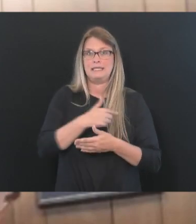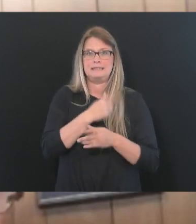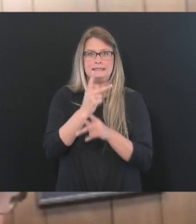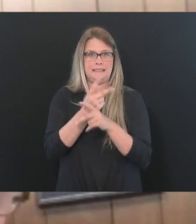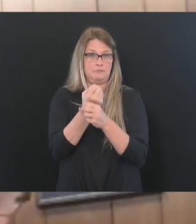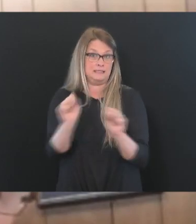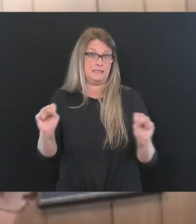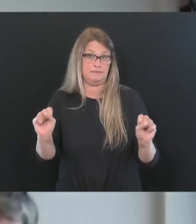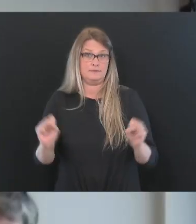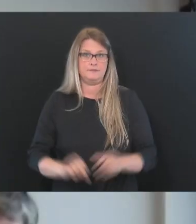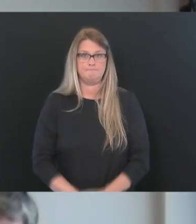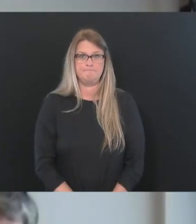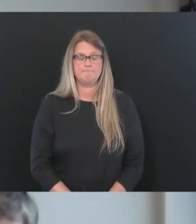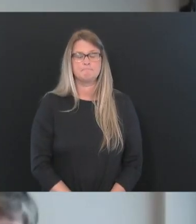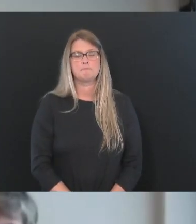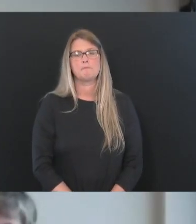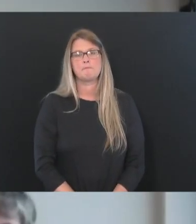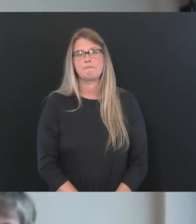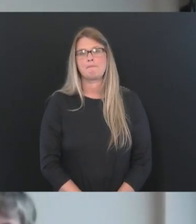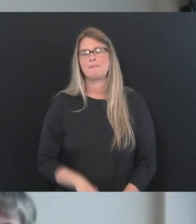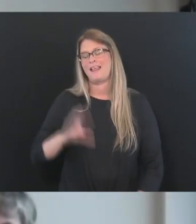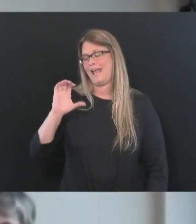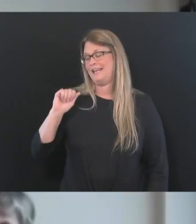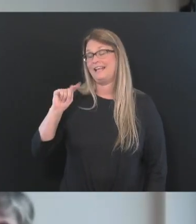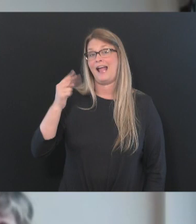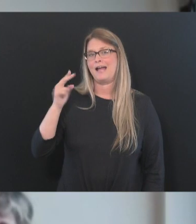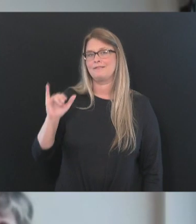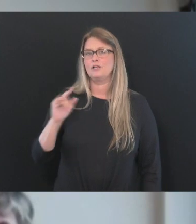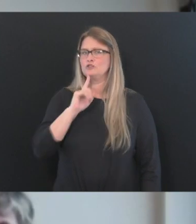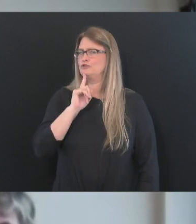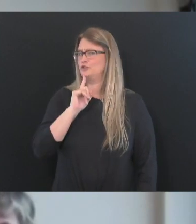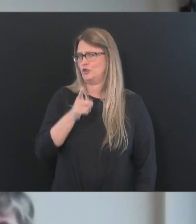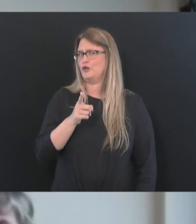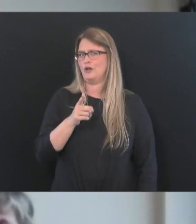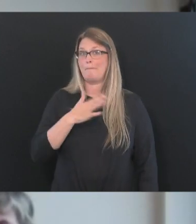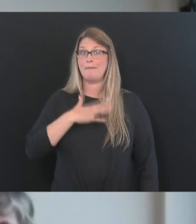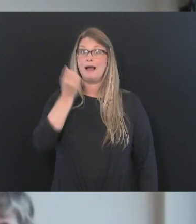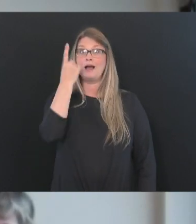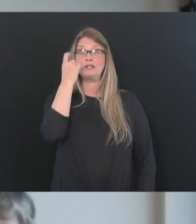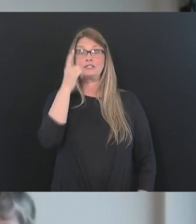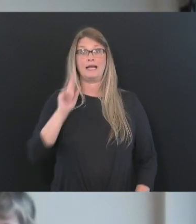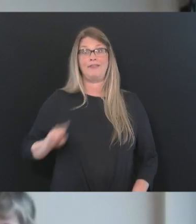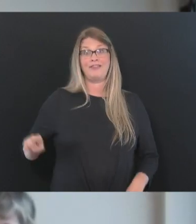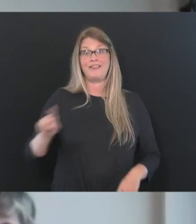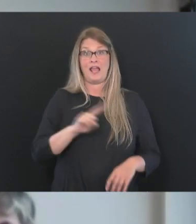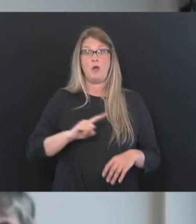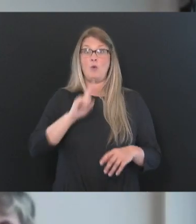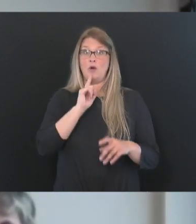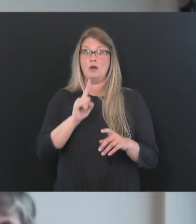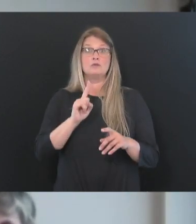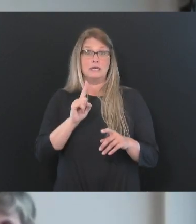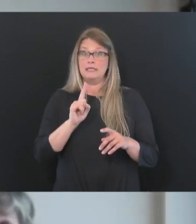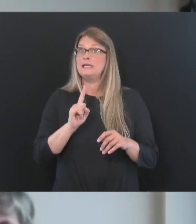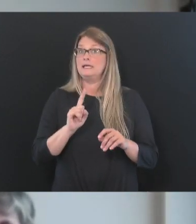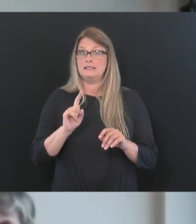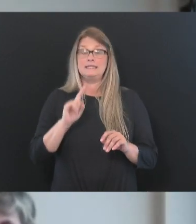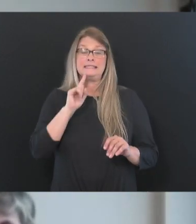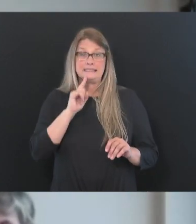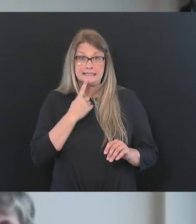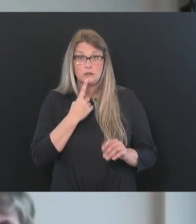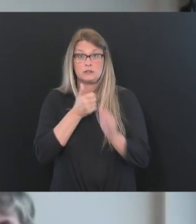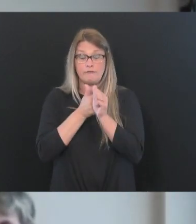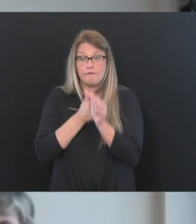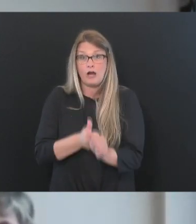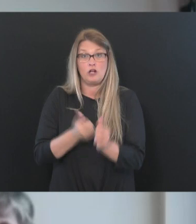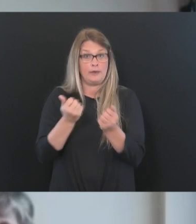safe. Sure. My understanding actually is that they were doing a great job. The call center had really taken very seriously